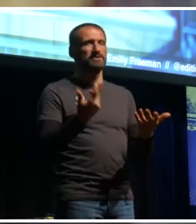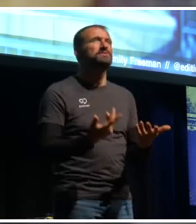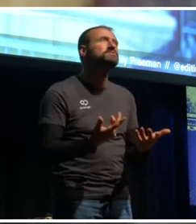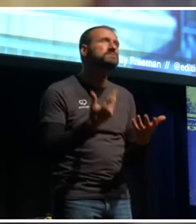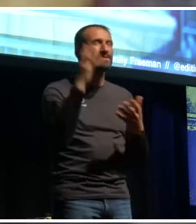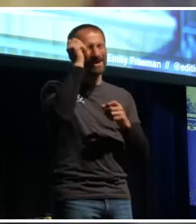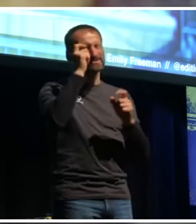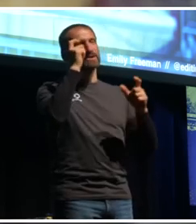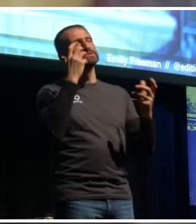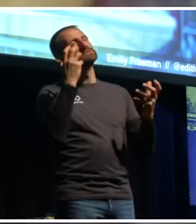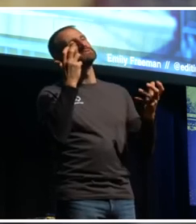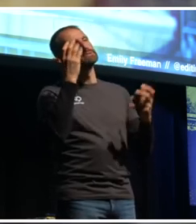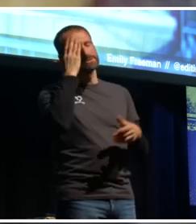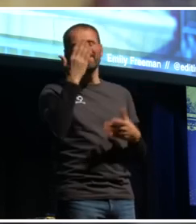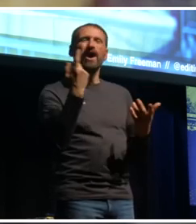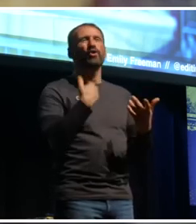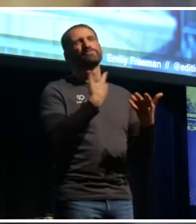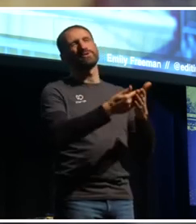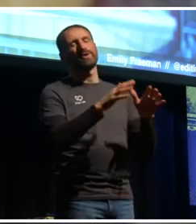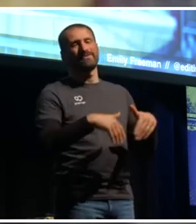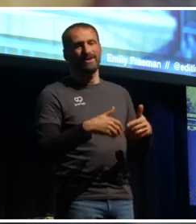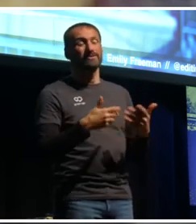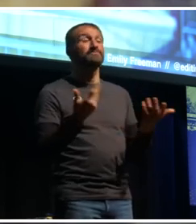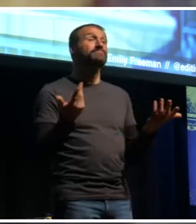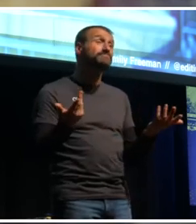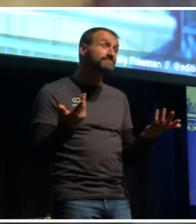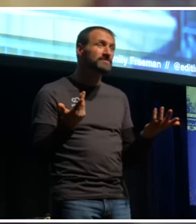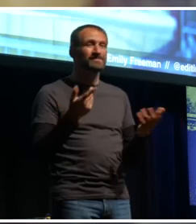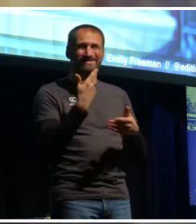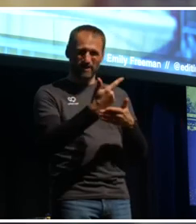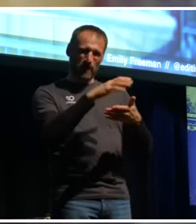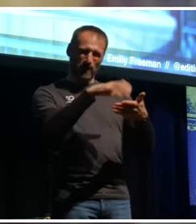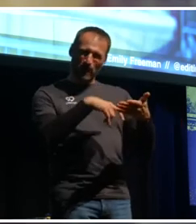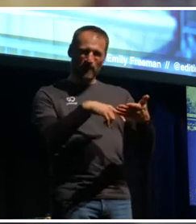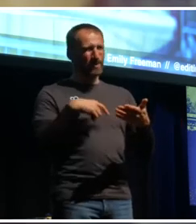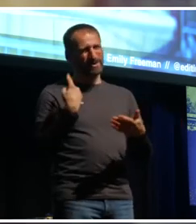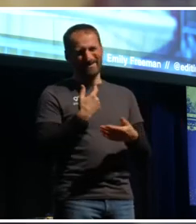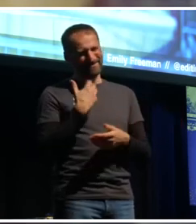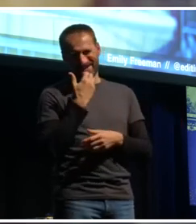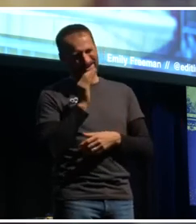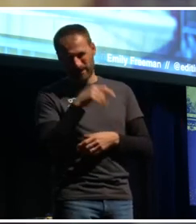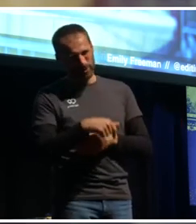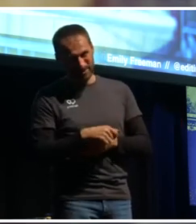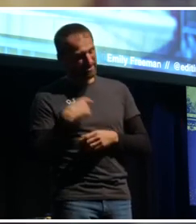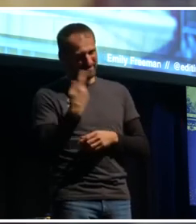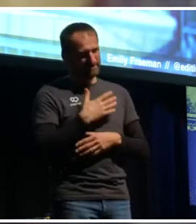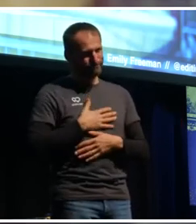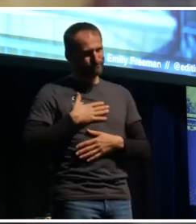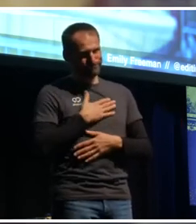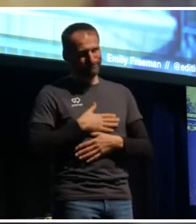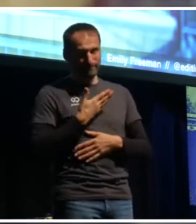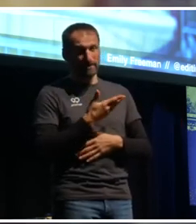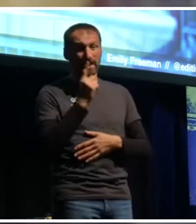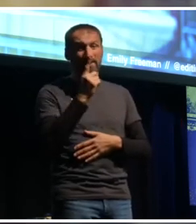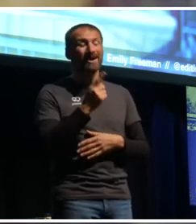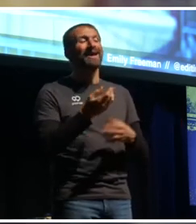down the site at some point. We just don't know when that's going to be. These are the kinds of codes that we don't really talk about. We're embarrassed. But done